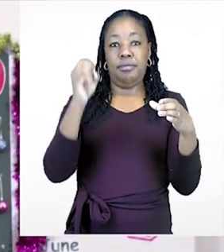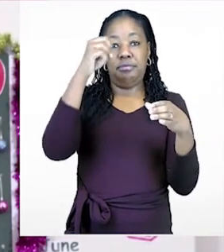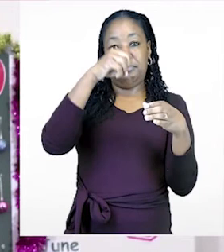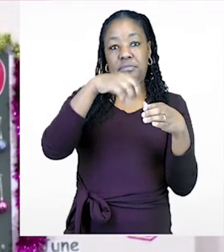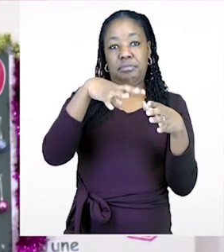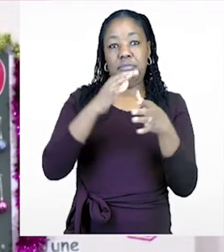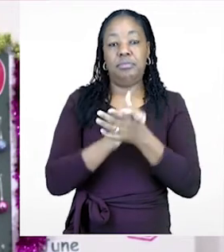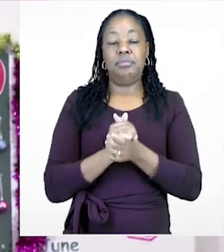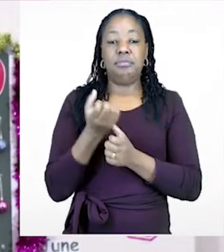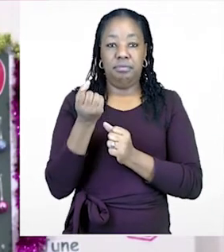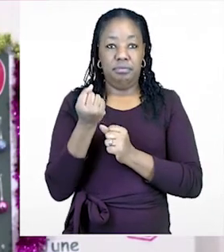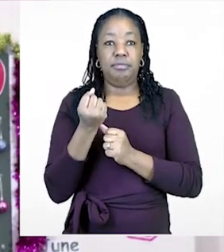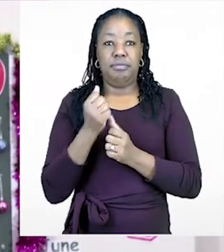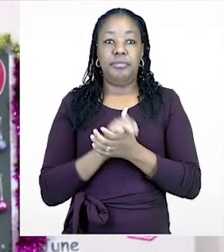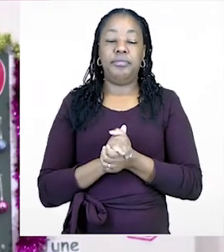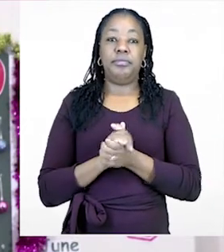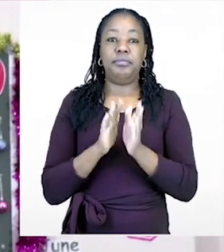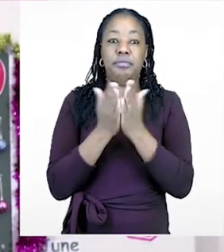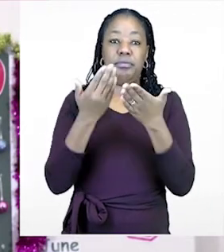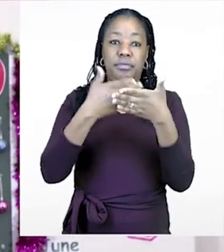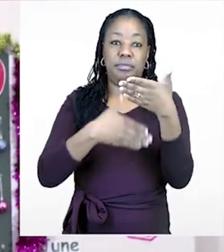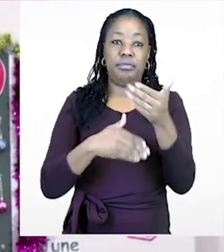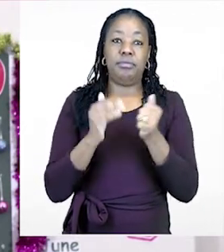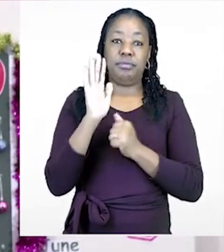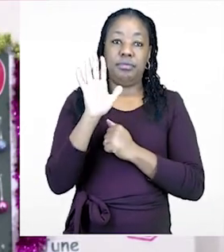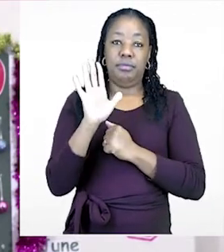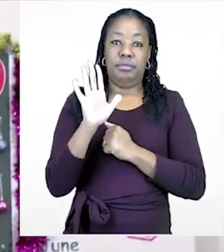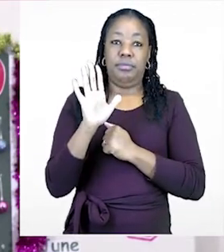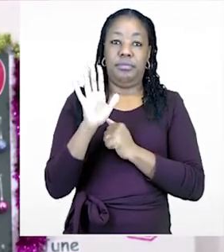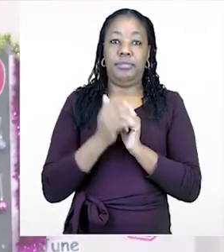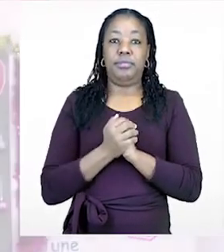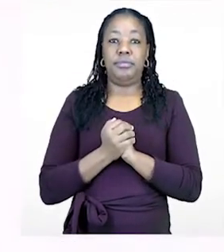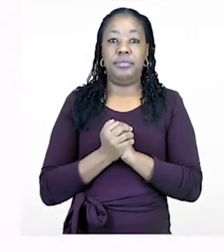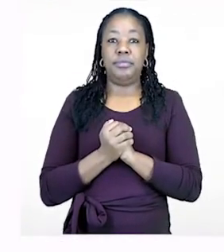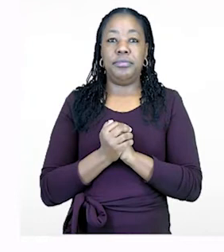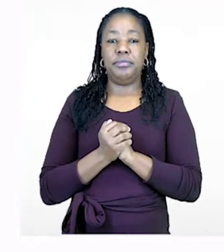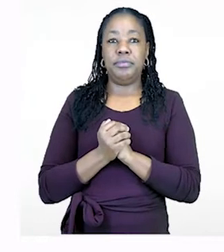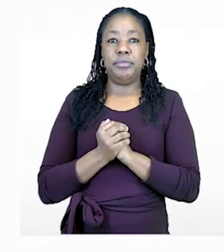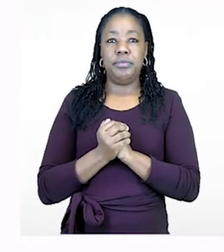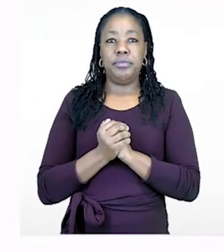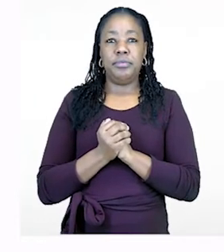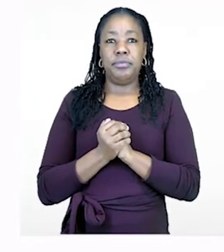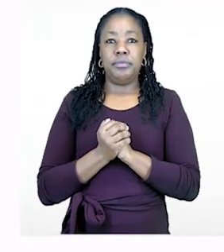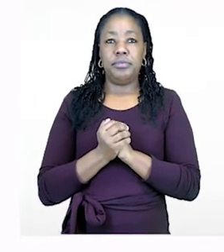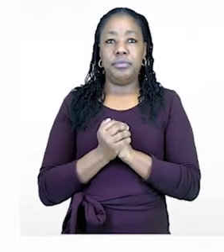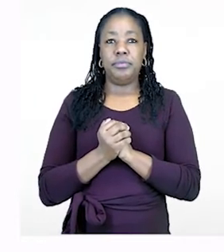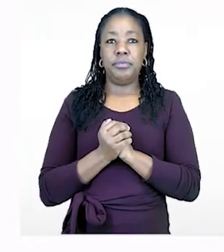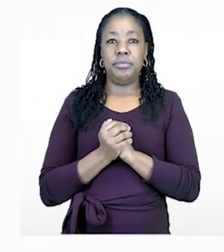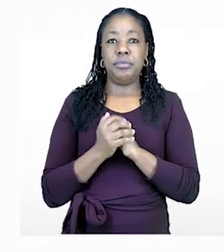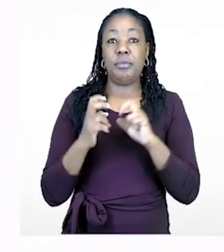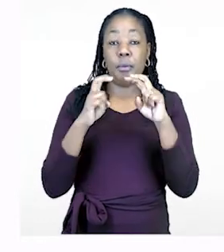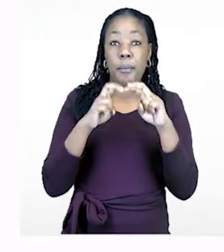bin. Let's take a look at our exercise to see what we can do and find. We are supposed to